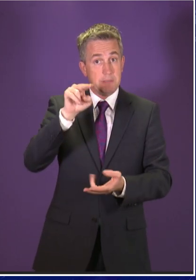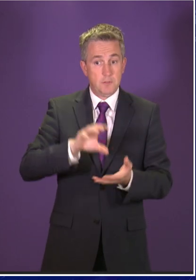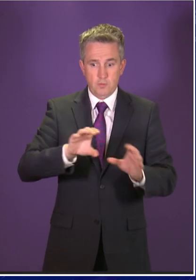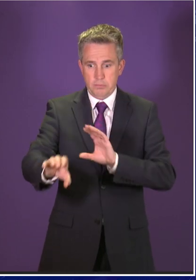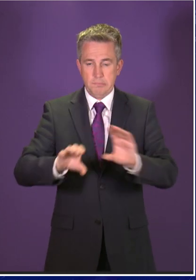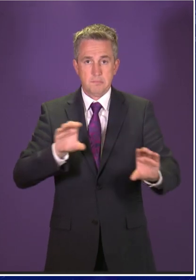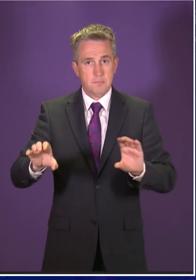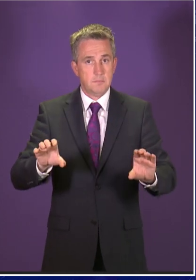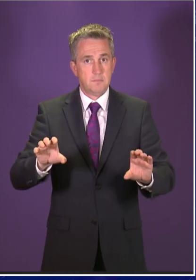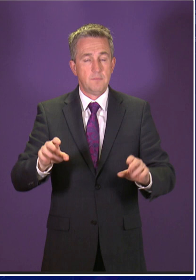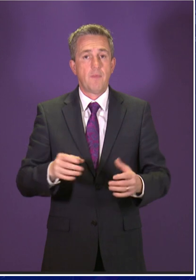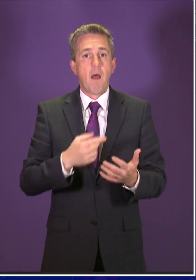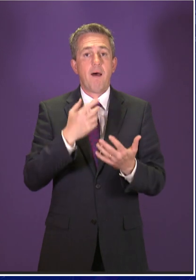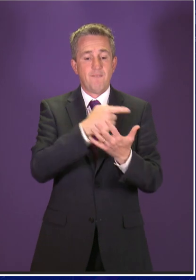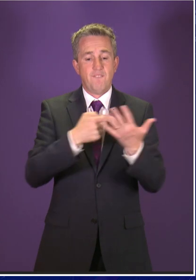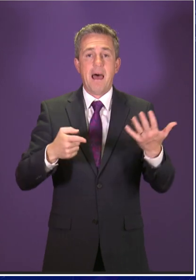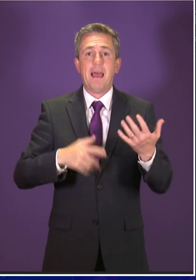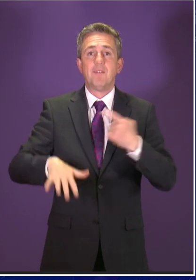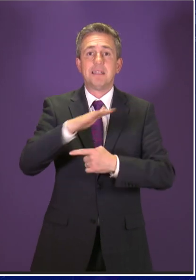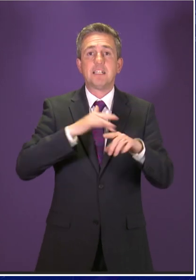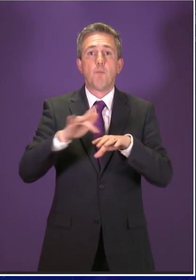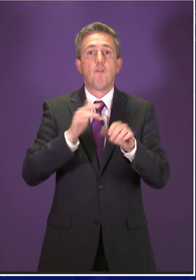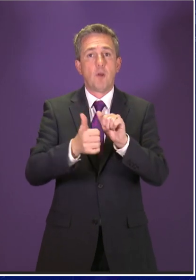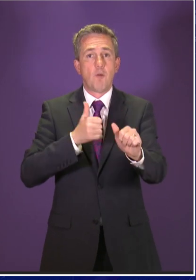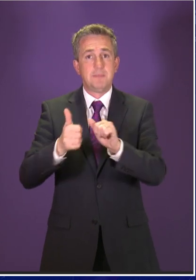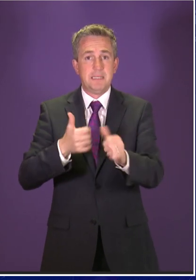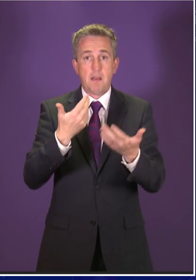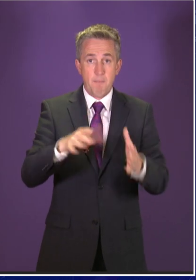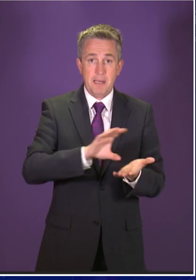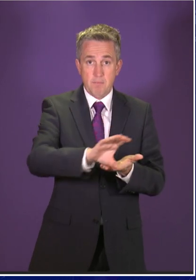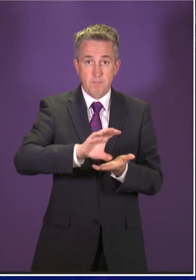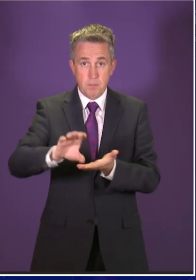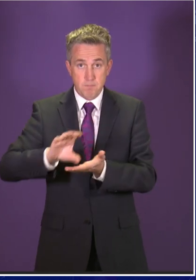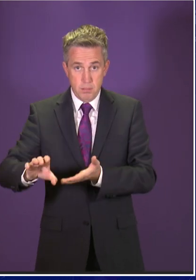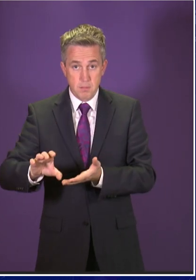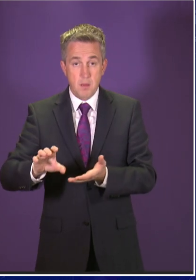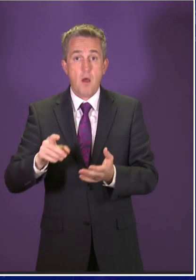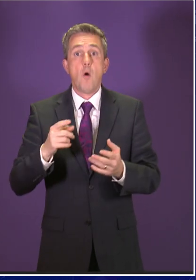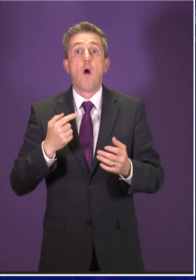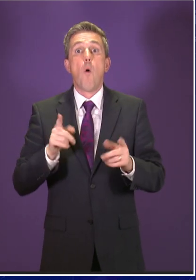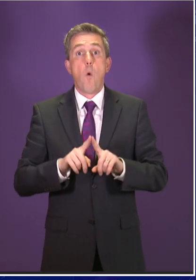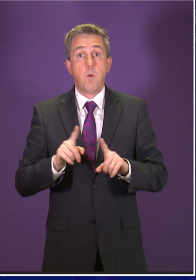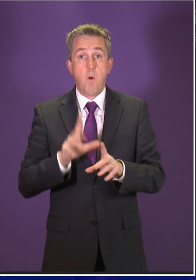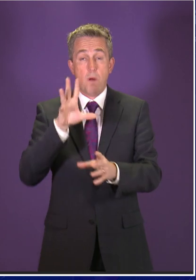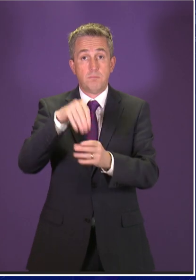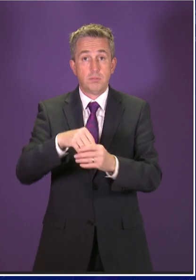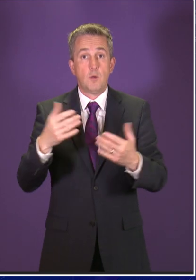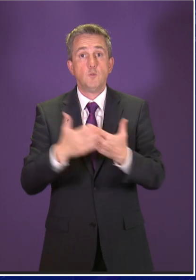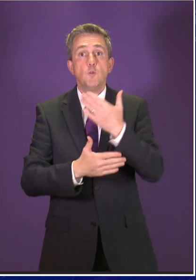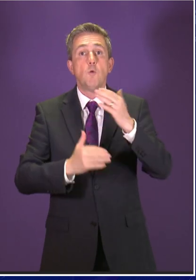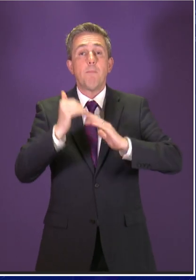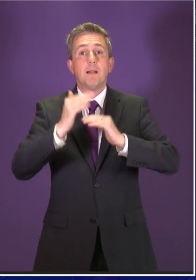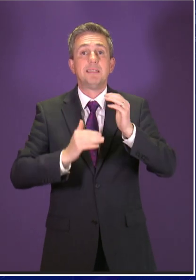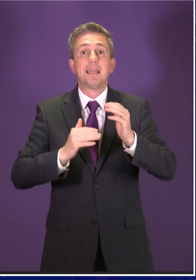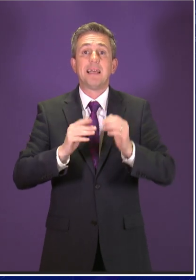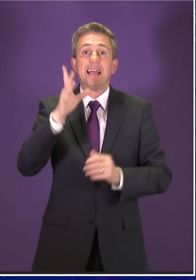protected funding for our five national performing companies, and we are investing in major capital projects like the creation of a new